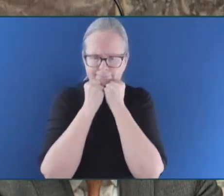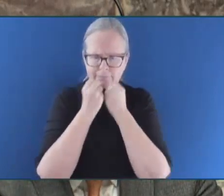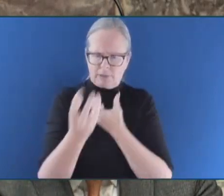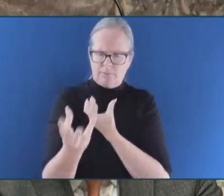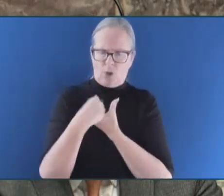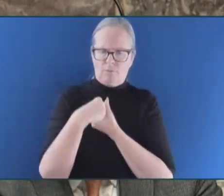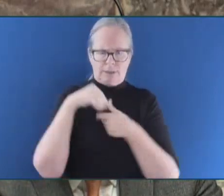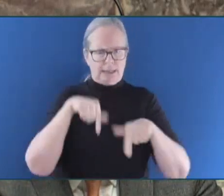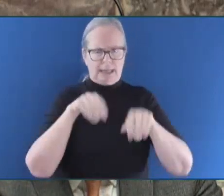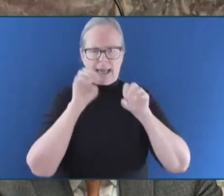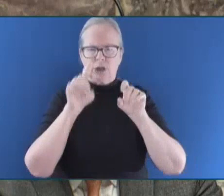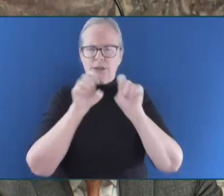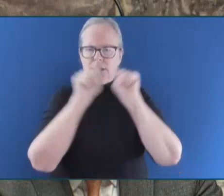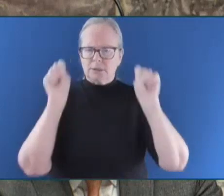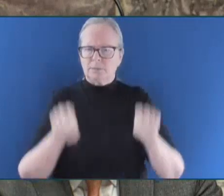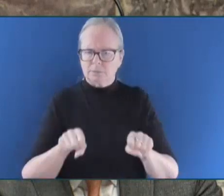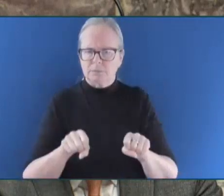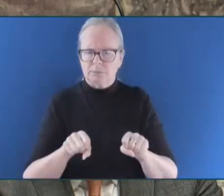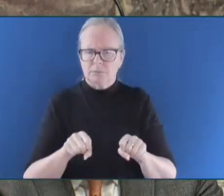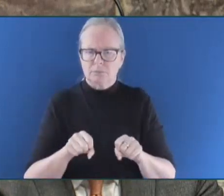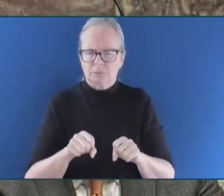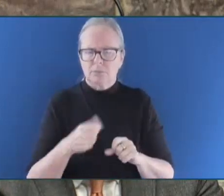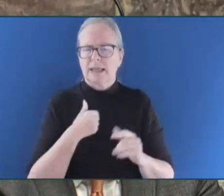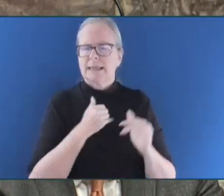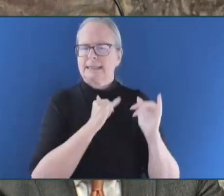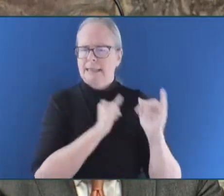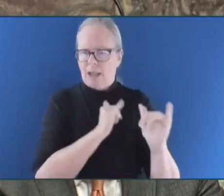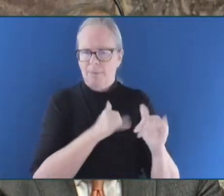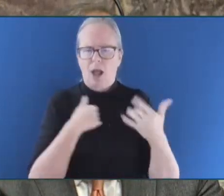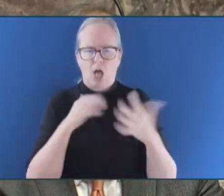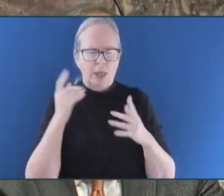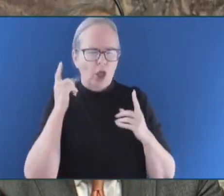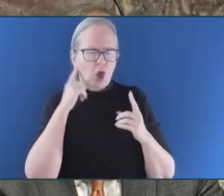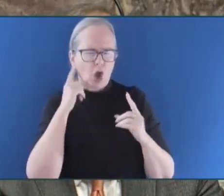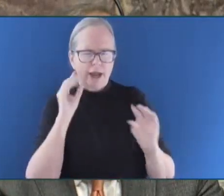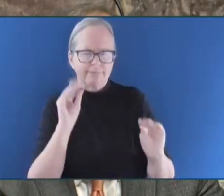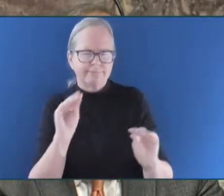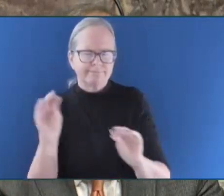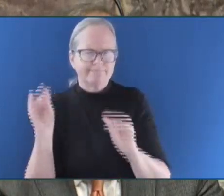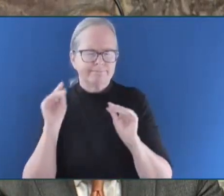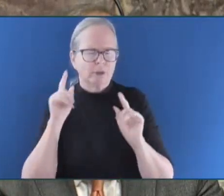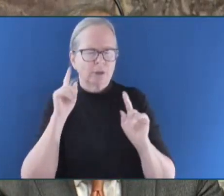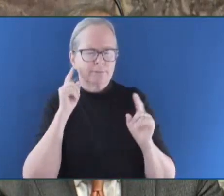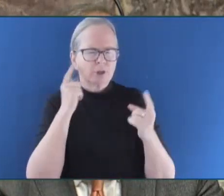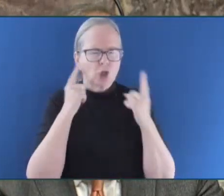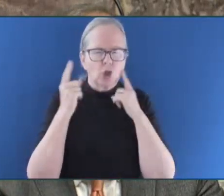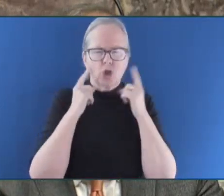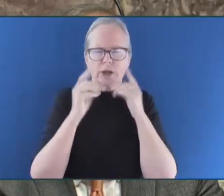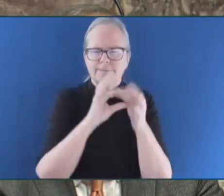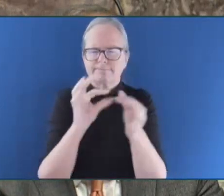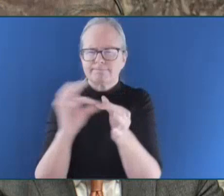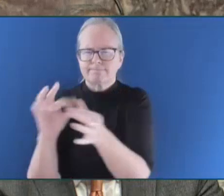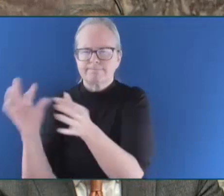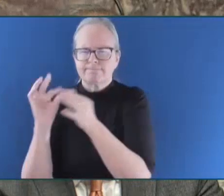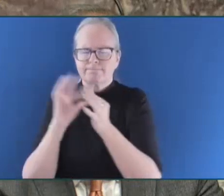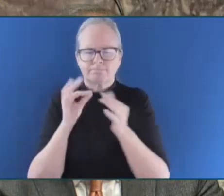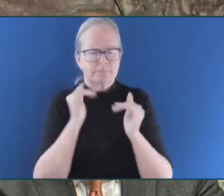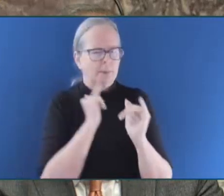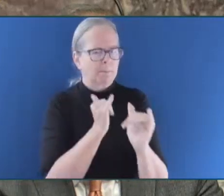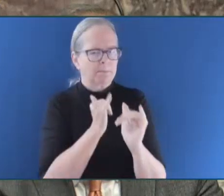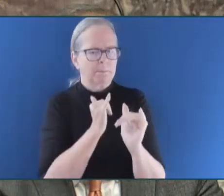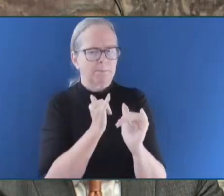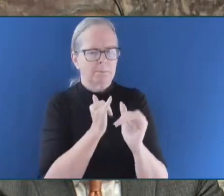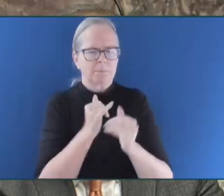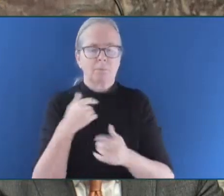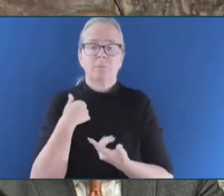heard many of the stories that I know that the member is referring to. And it is for that reason that we are putting together an international student framework that we'll